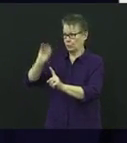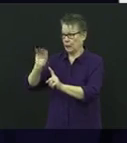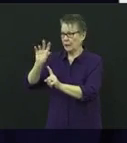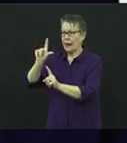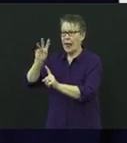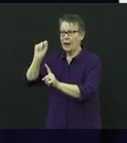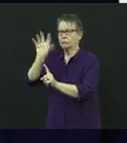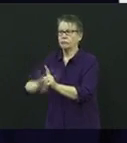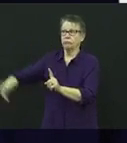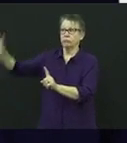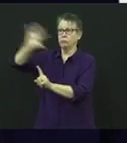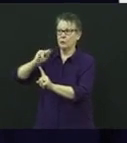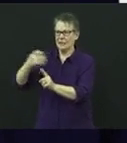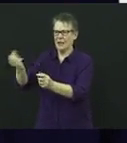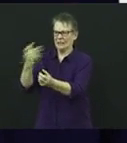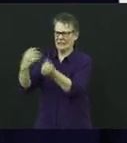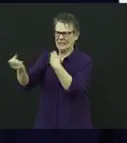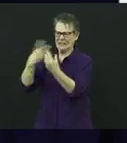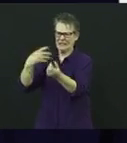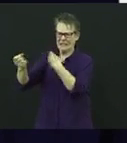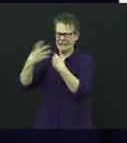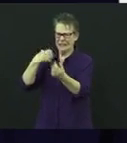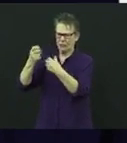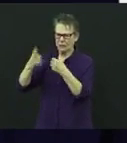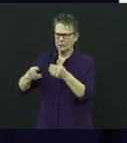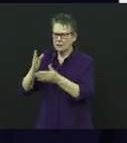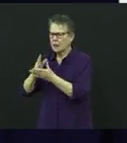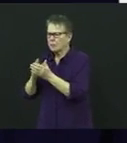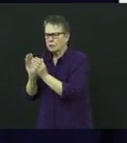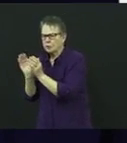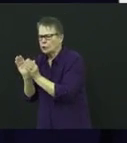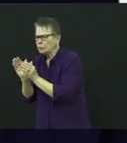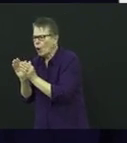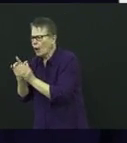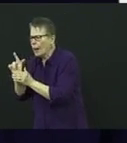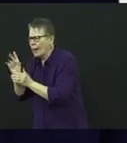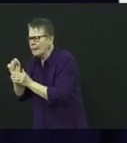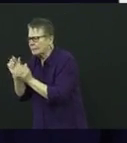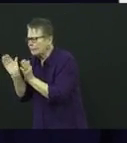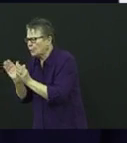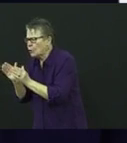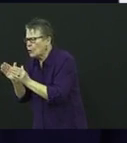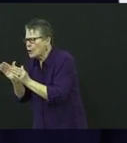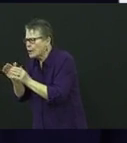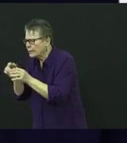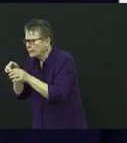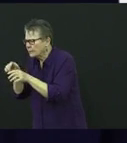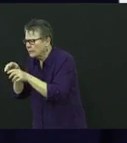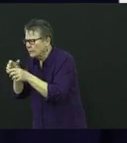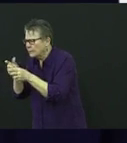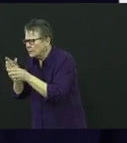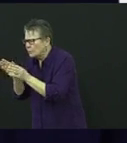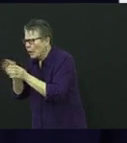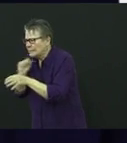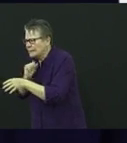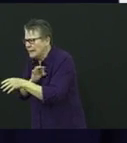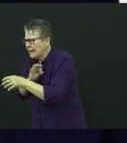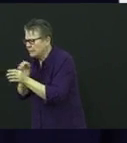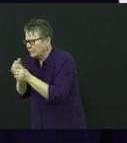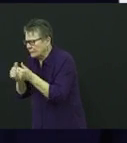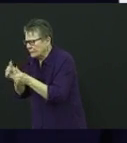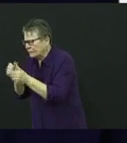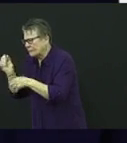full are the hospitals, and can you tell me how many cases had involved hospitalizations again? How full are the hospitals? Do you know the number of beds